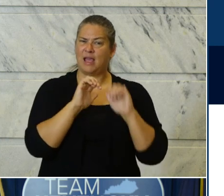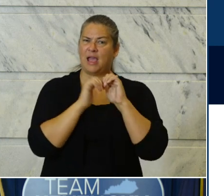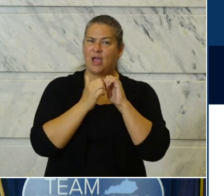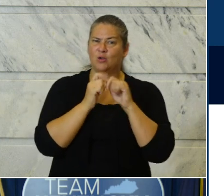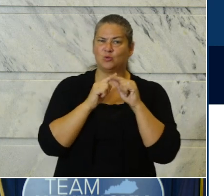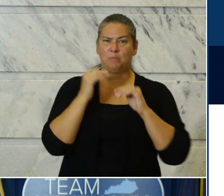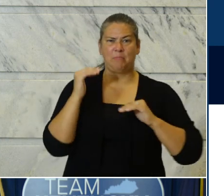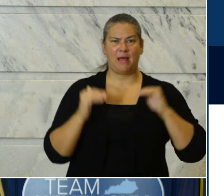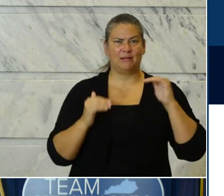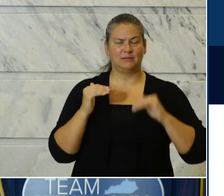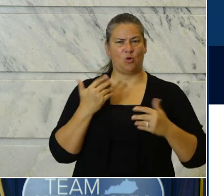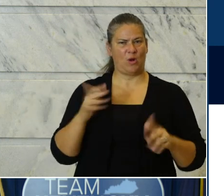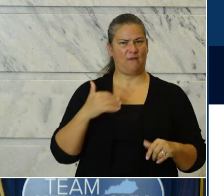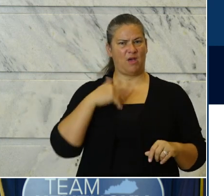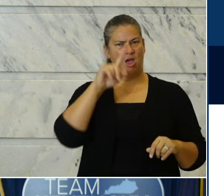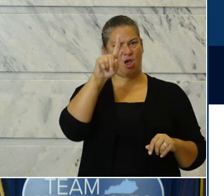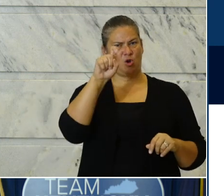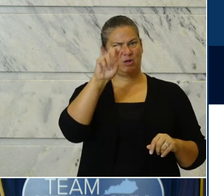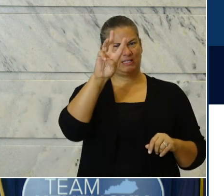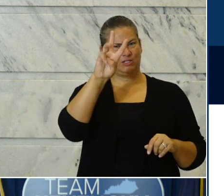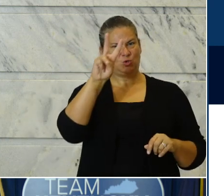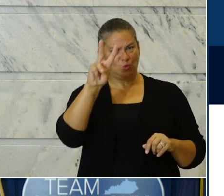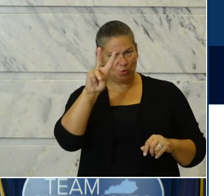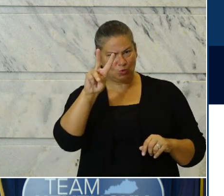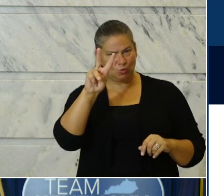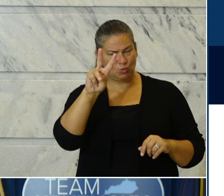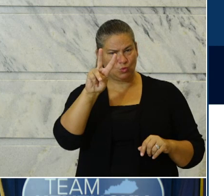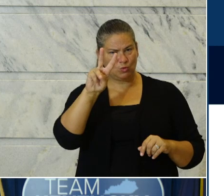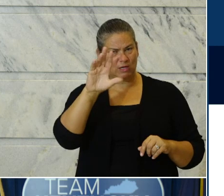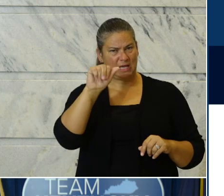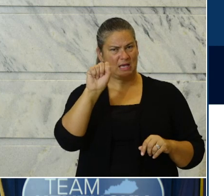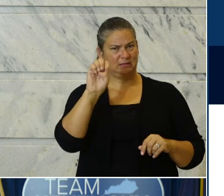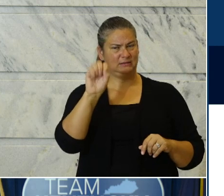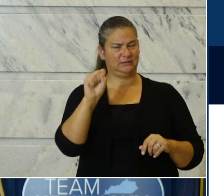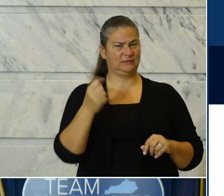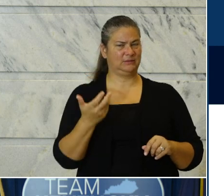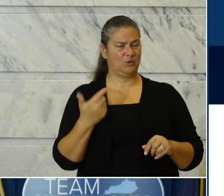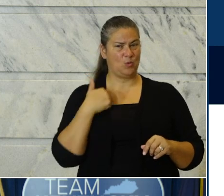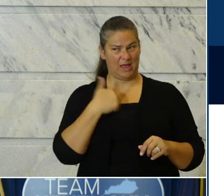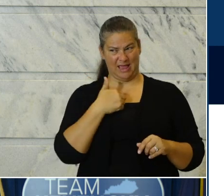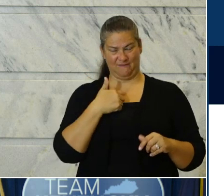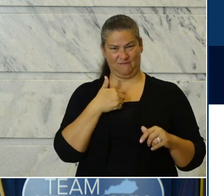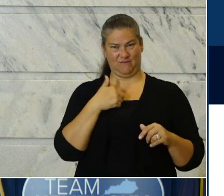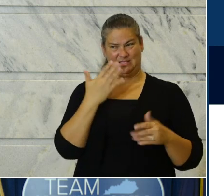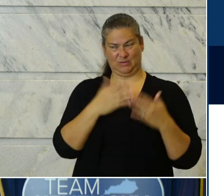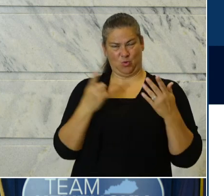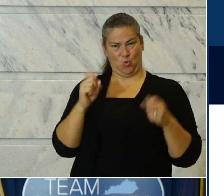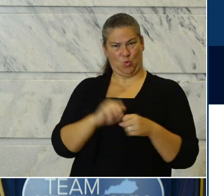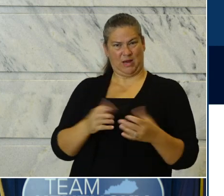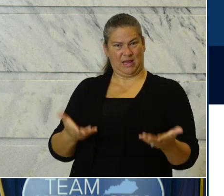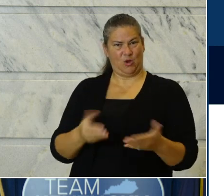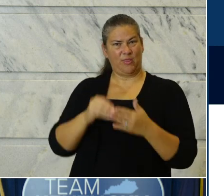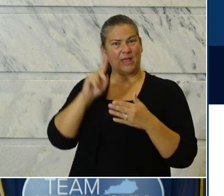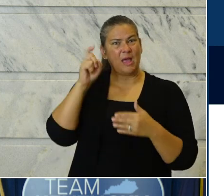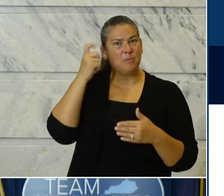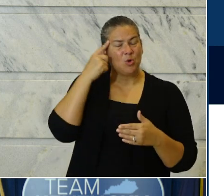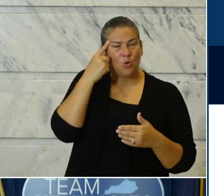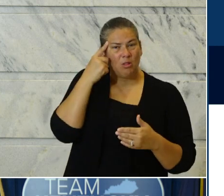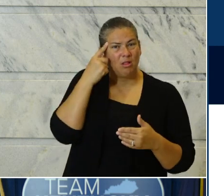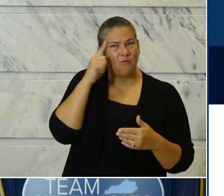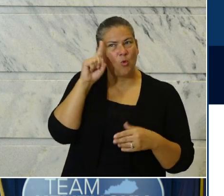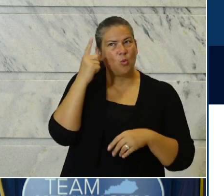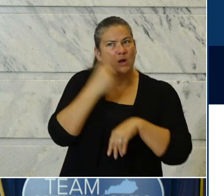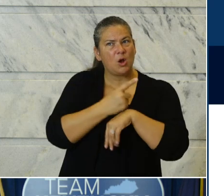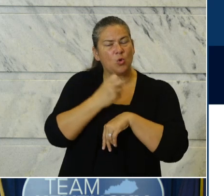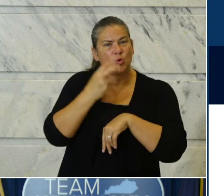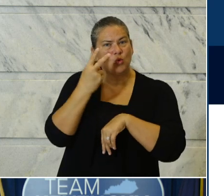Already 162 cases. And, we have an individual that works with us here in the Capitol that at least for a day or